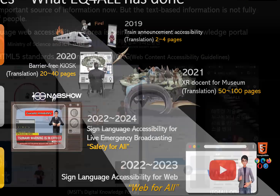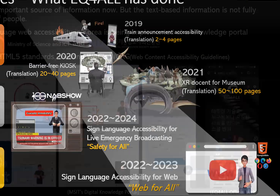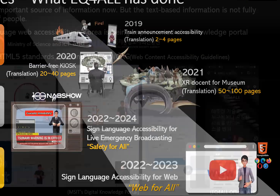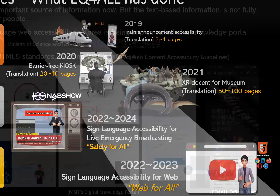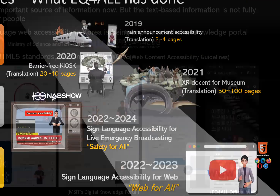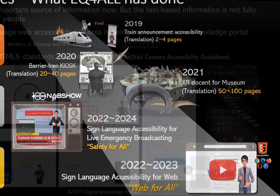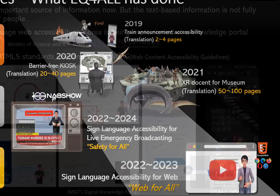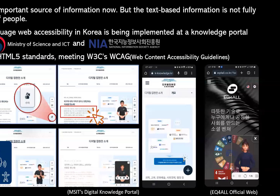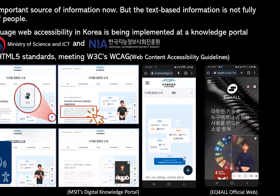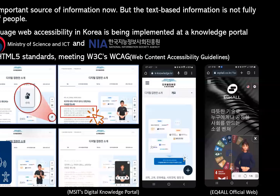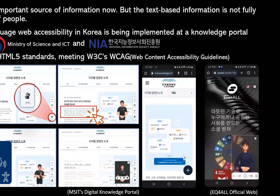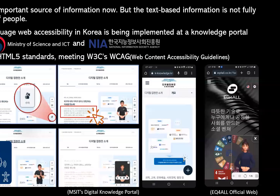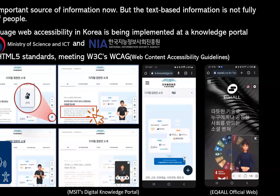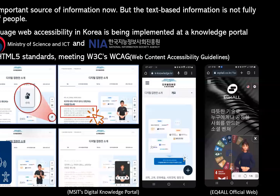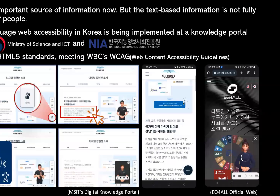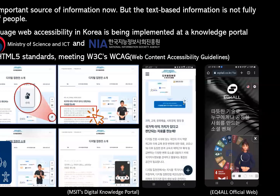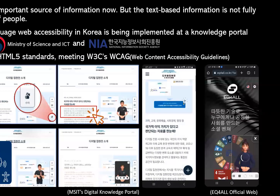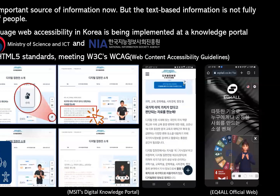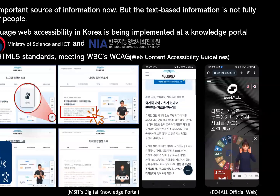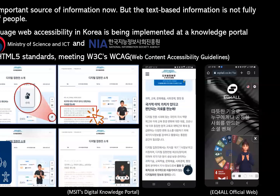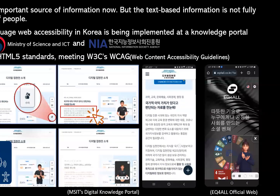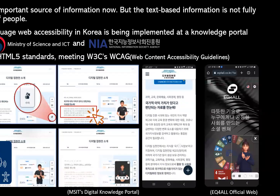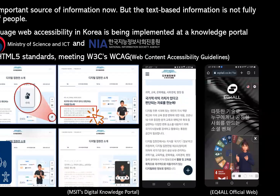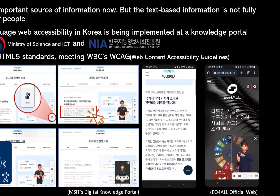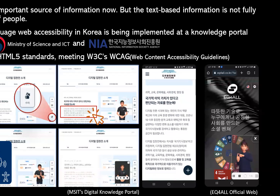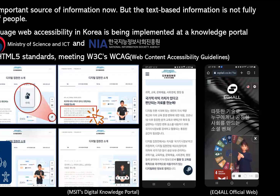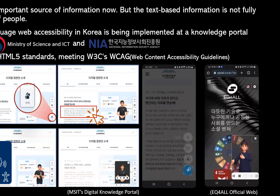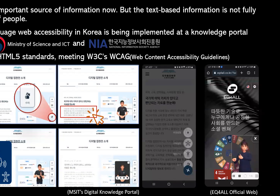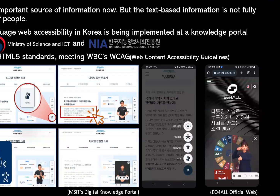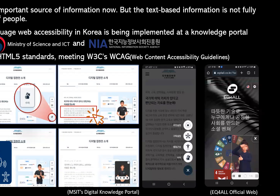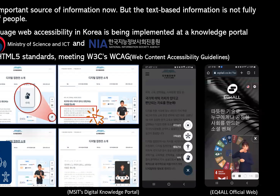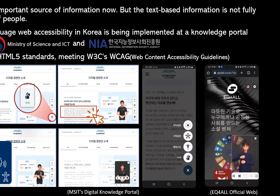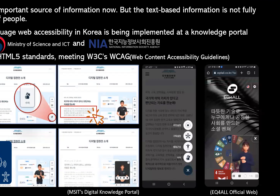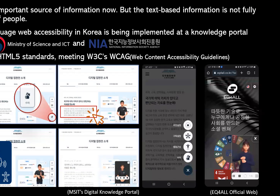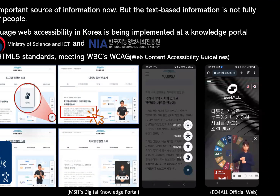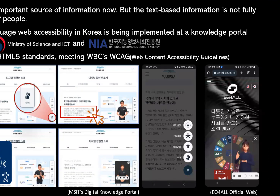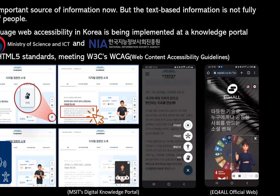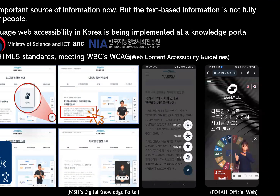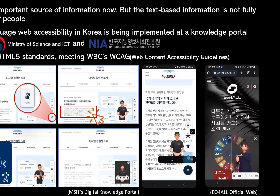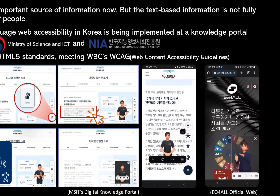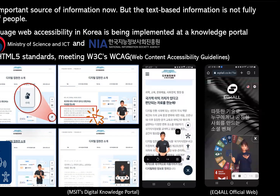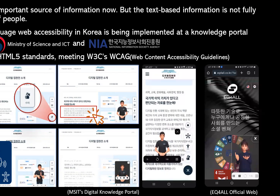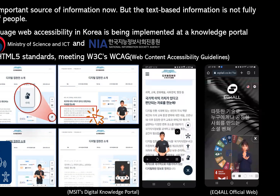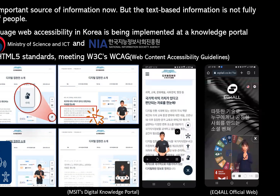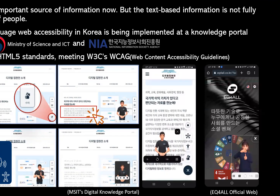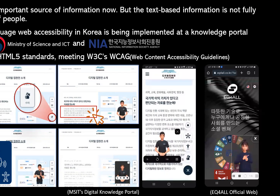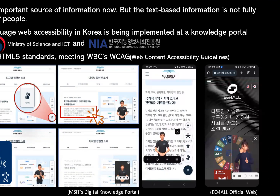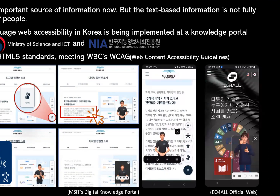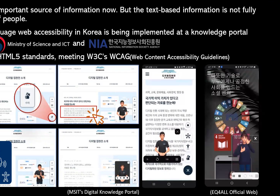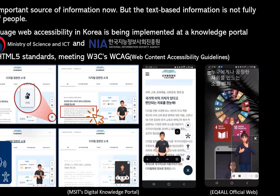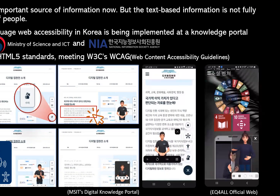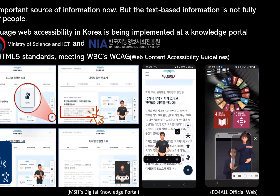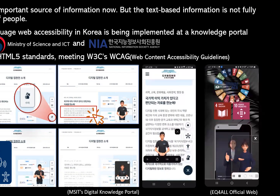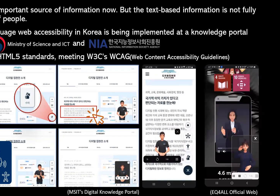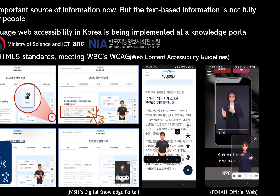We developed the sign language web accessibility at a large knowledge portal developed by Ministry